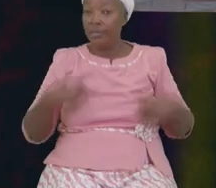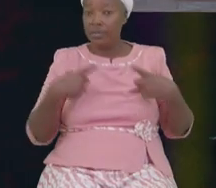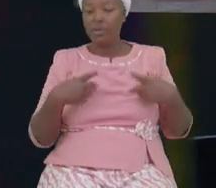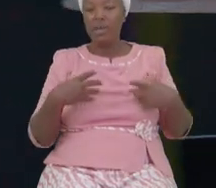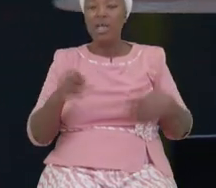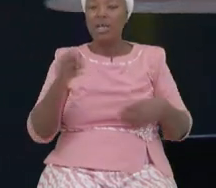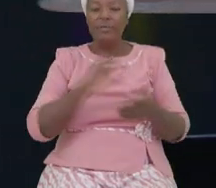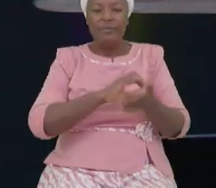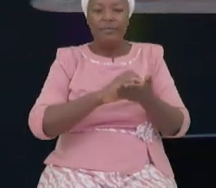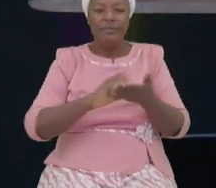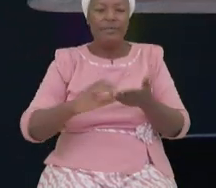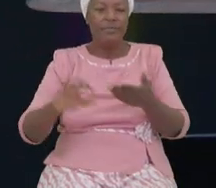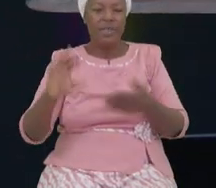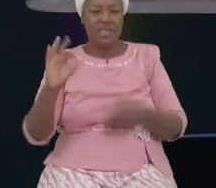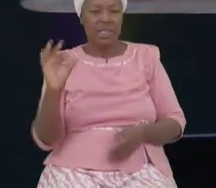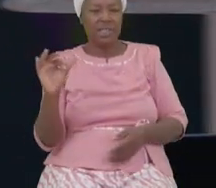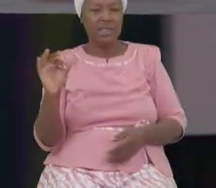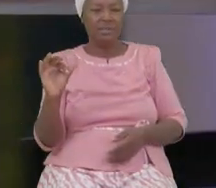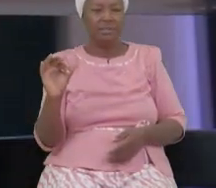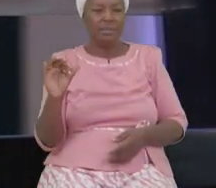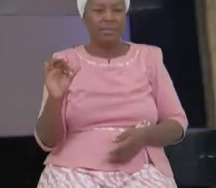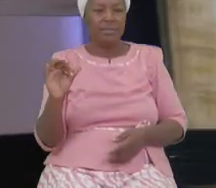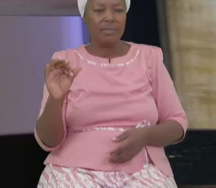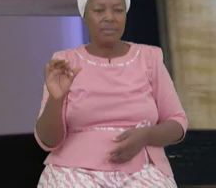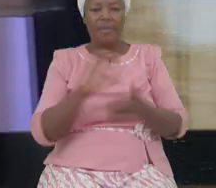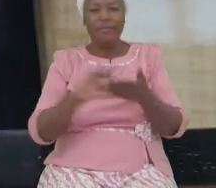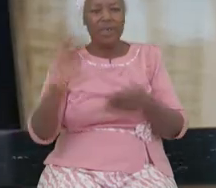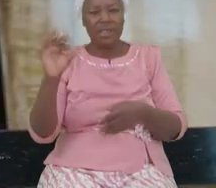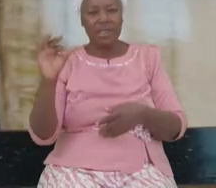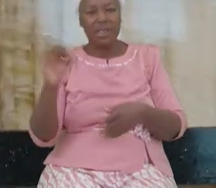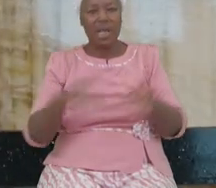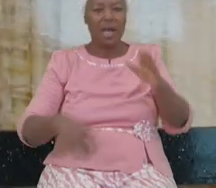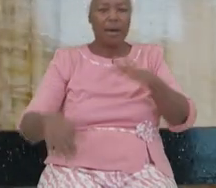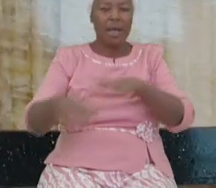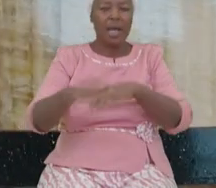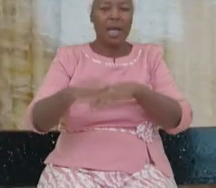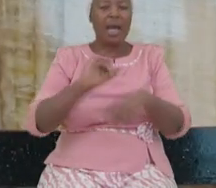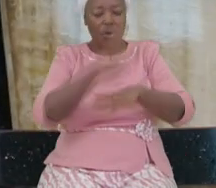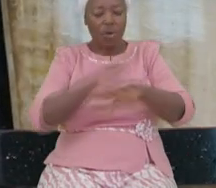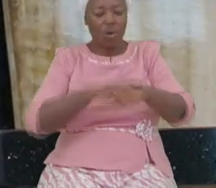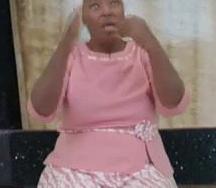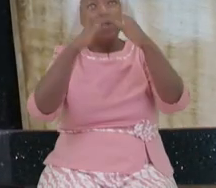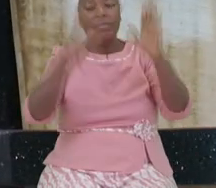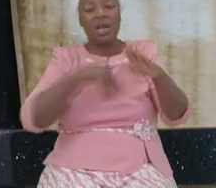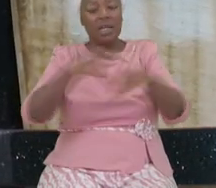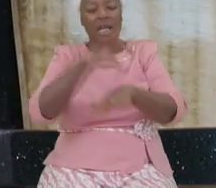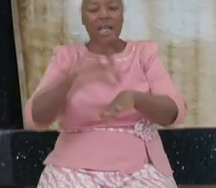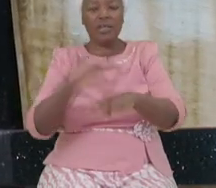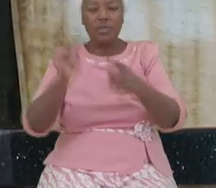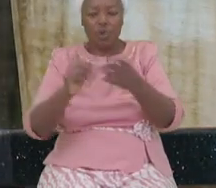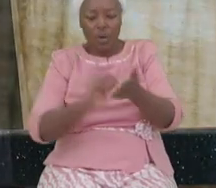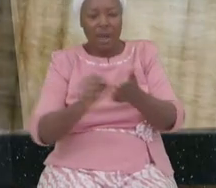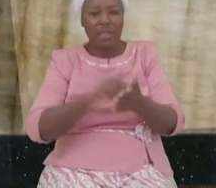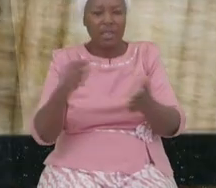verse 19. In verse 19 it says, I call heaven and earth to record this